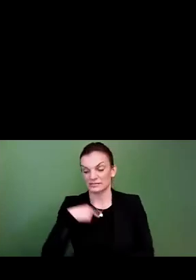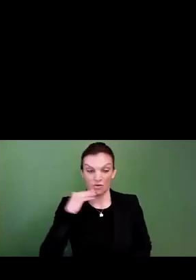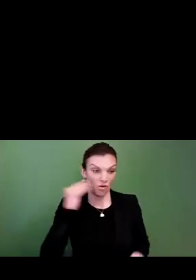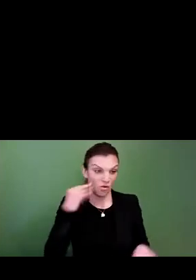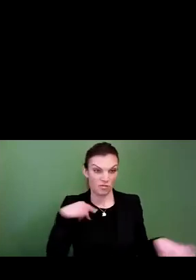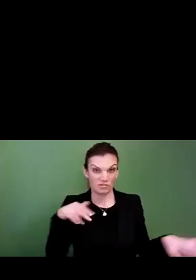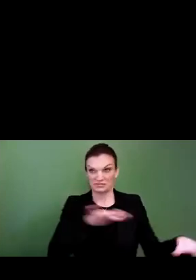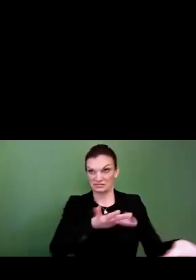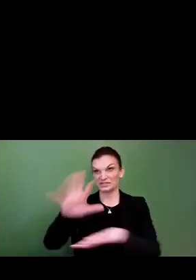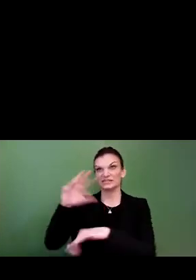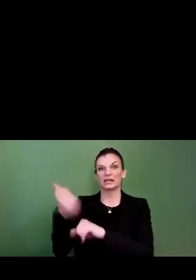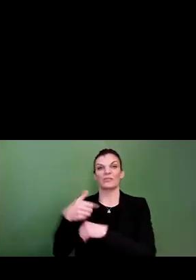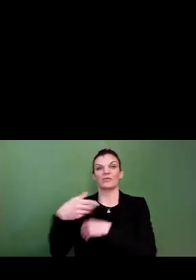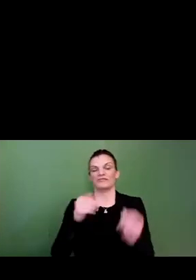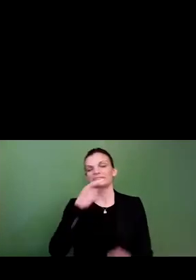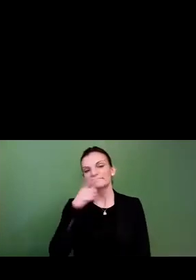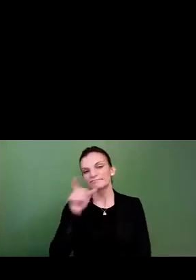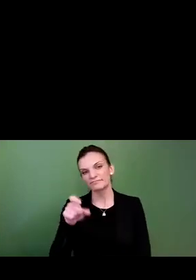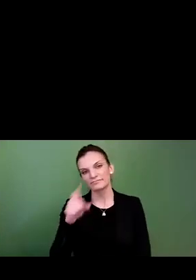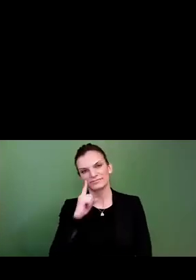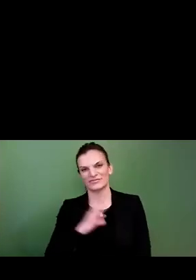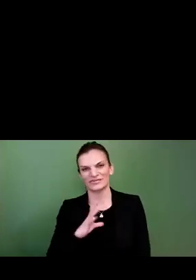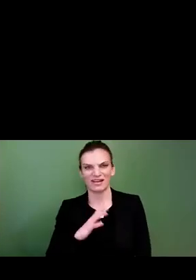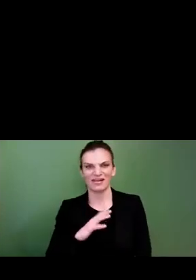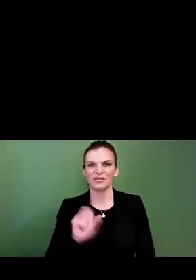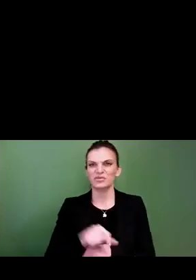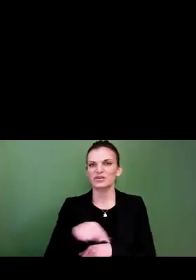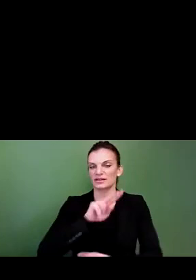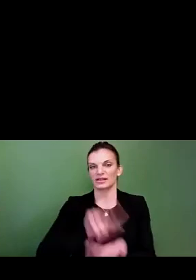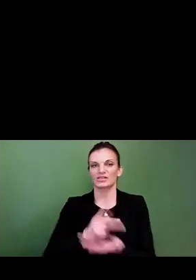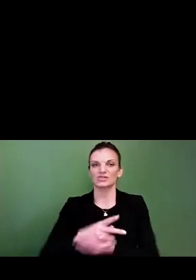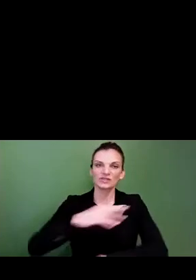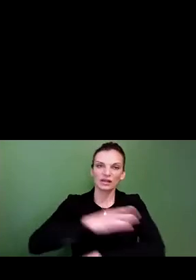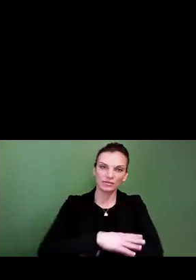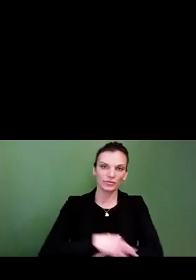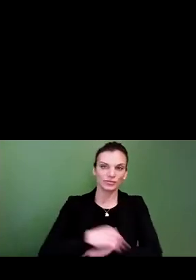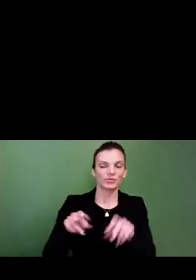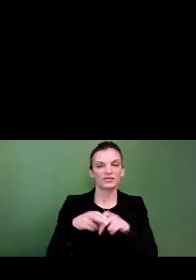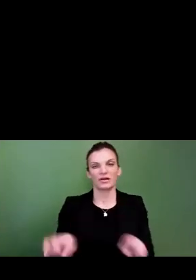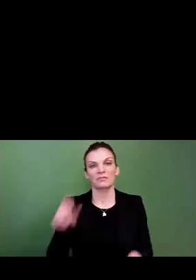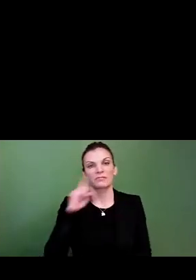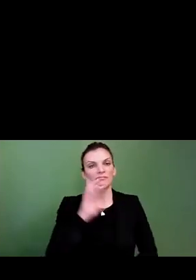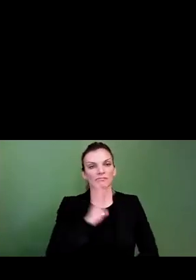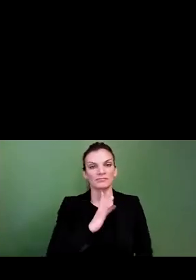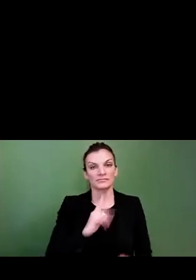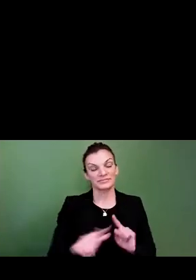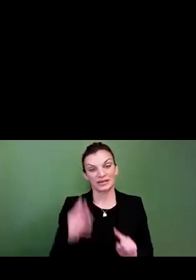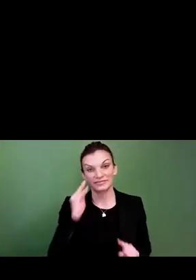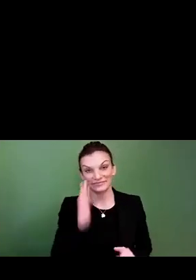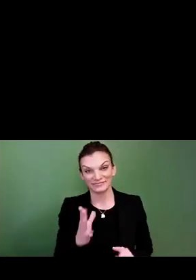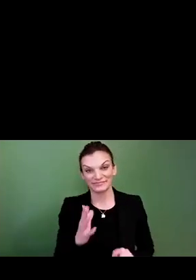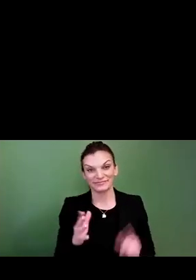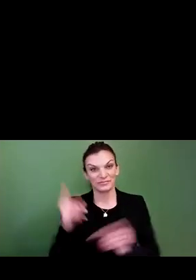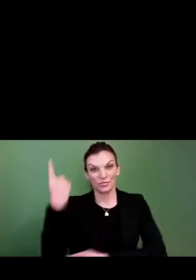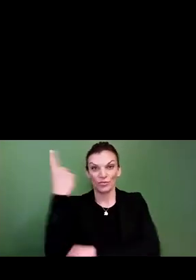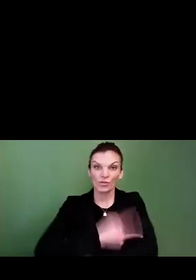office. You might think that it's fine to work at the kitchen table or a couch. However, even 1 to 2